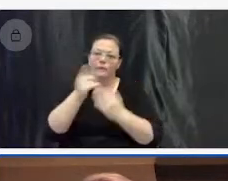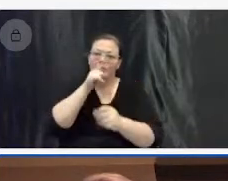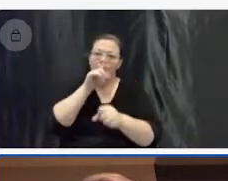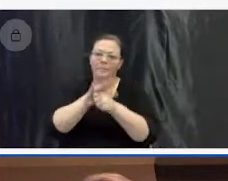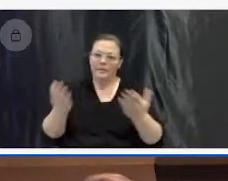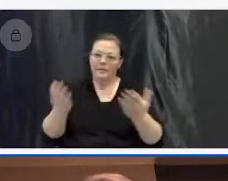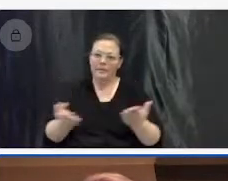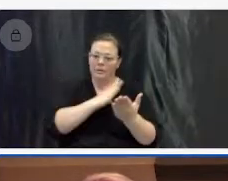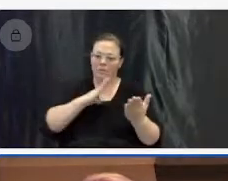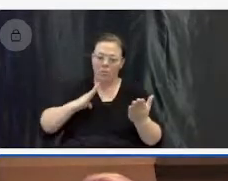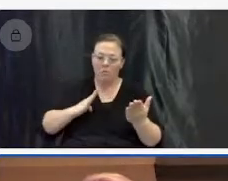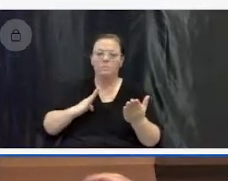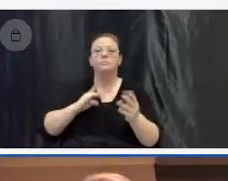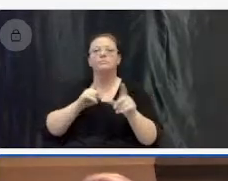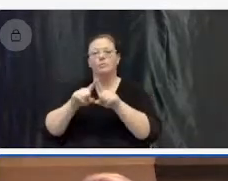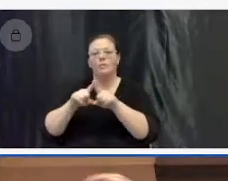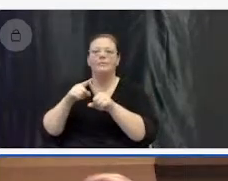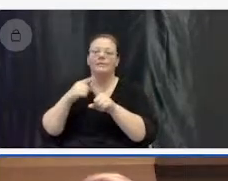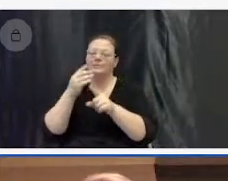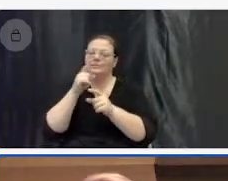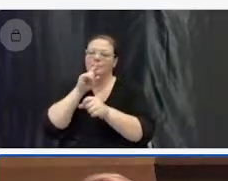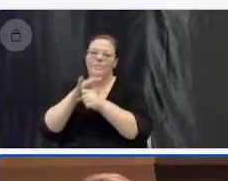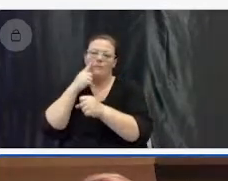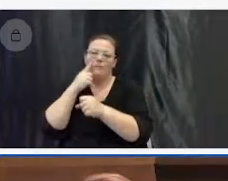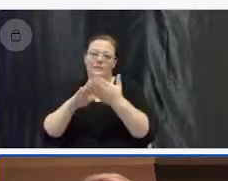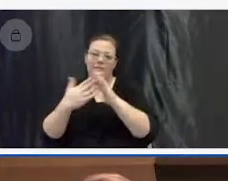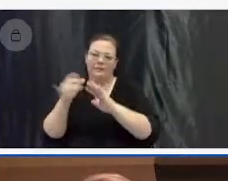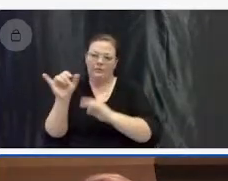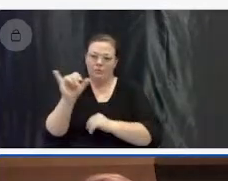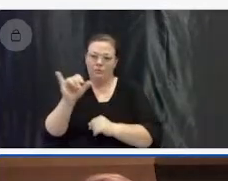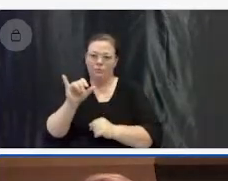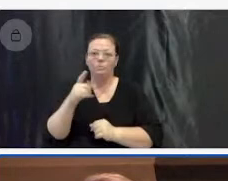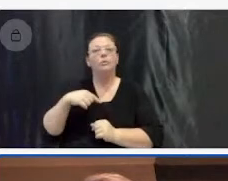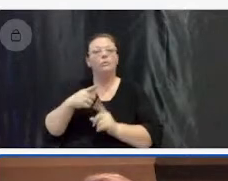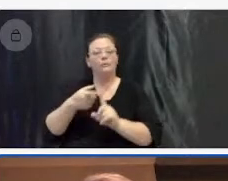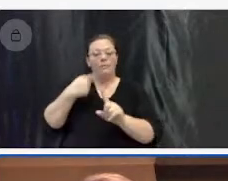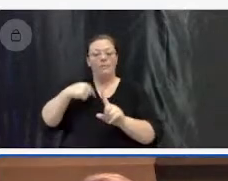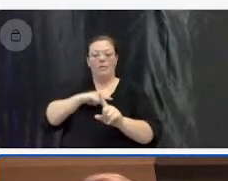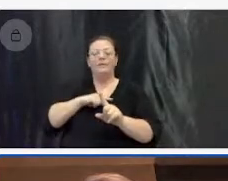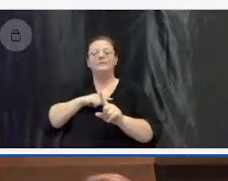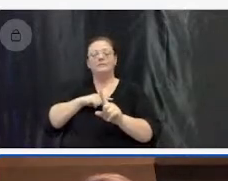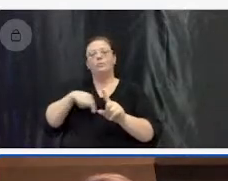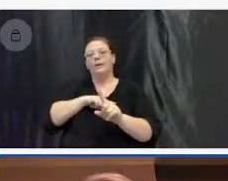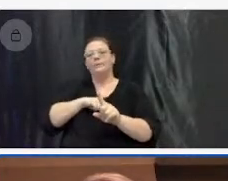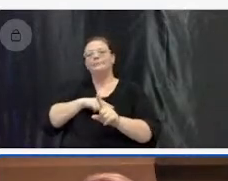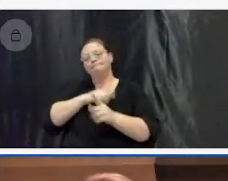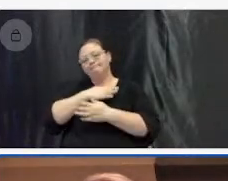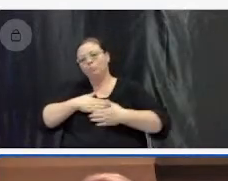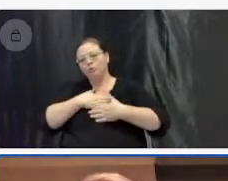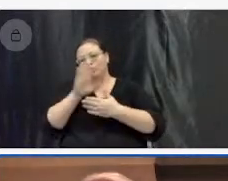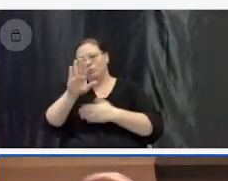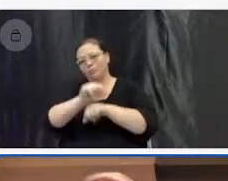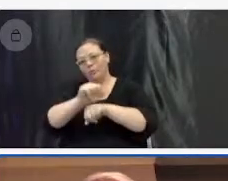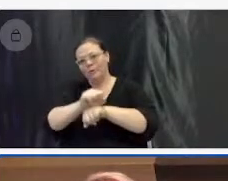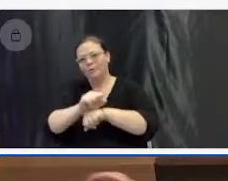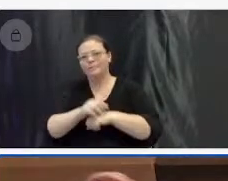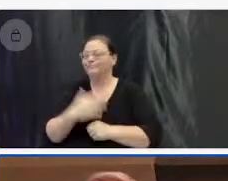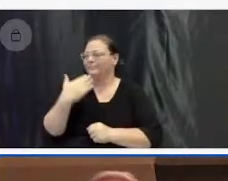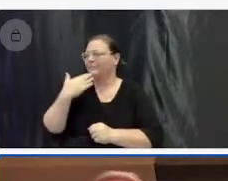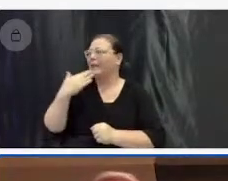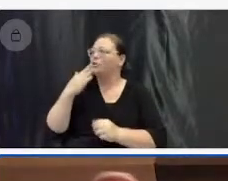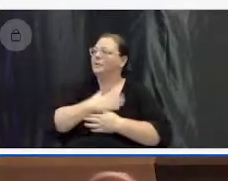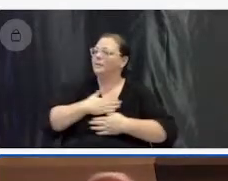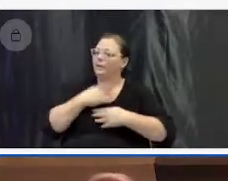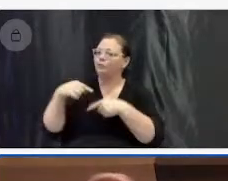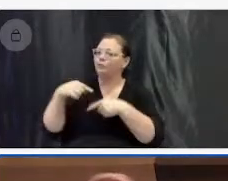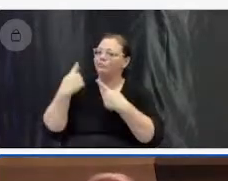the board and as well as to the city. And so we, from all of us, we definitely appreciate you. Thank you. It's been a pleasure